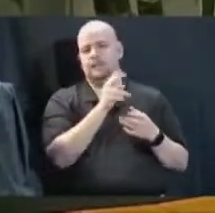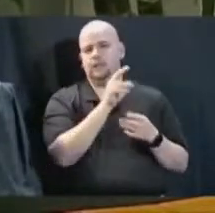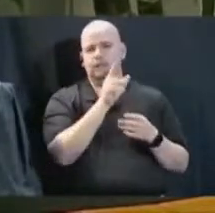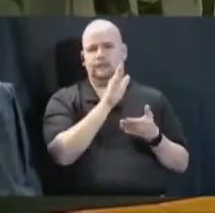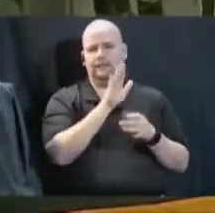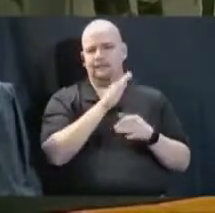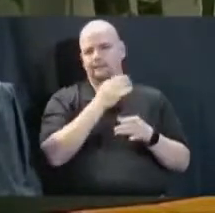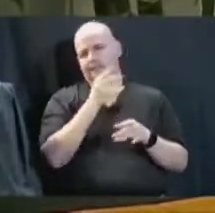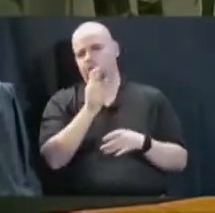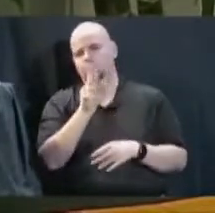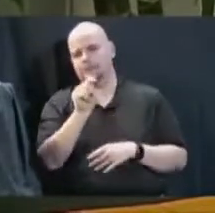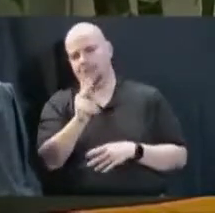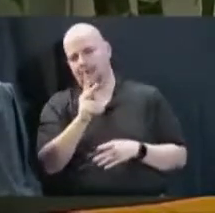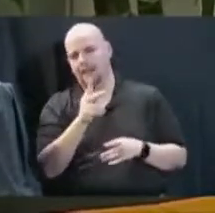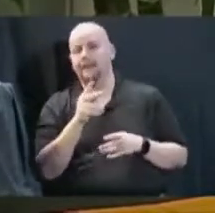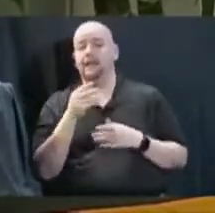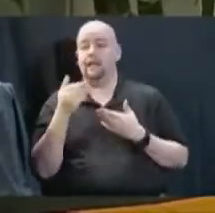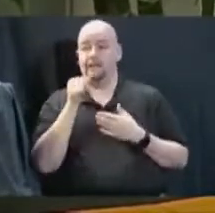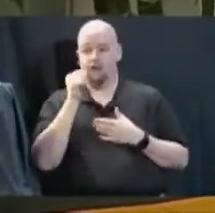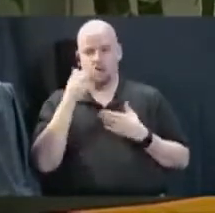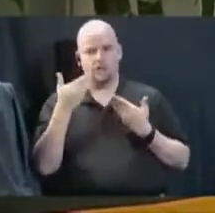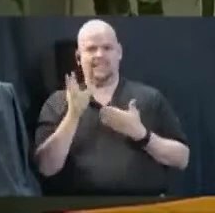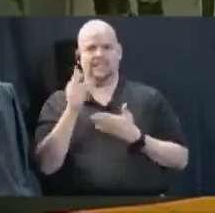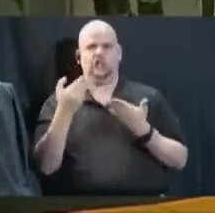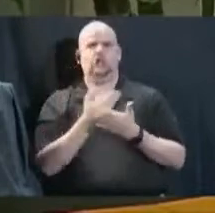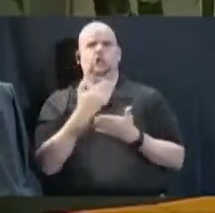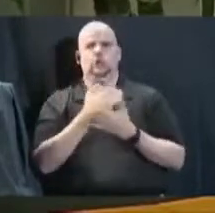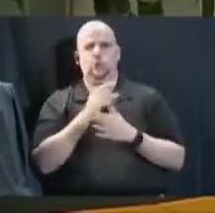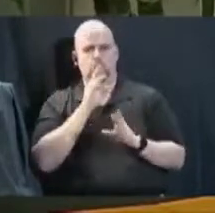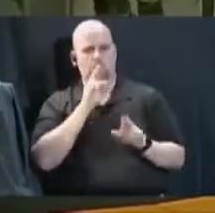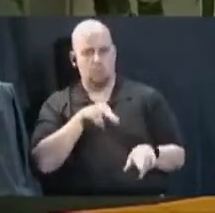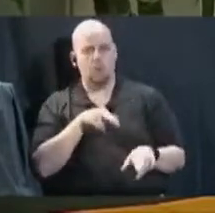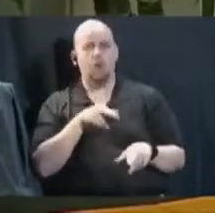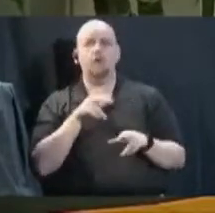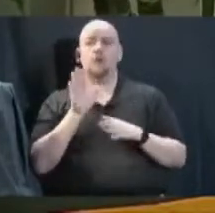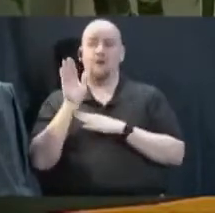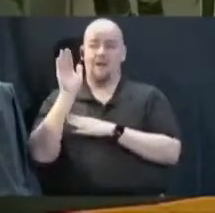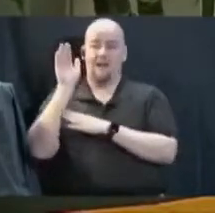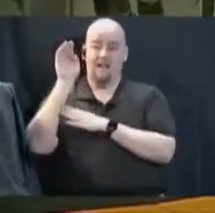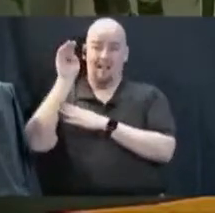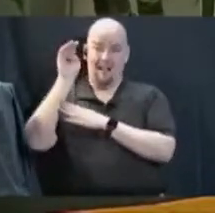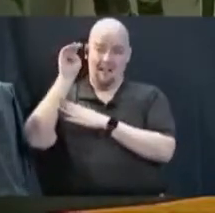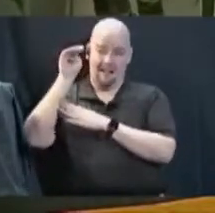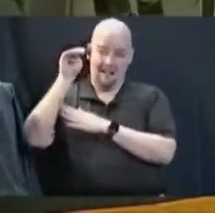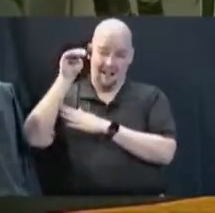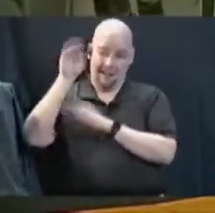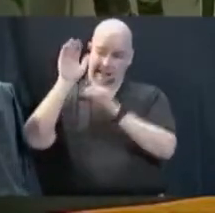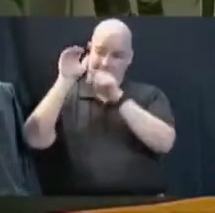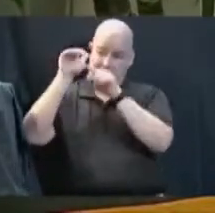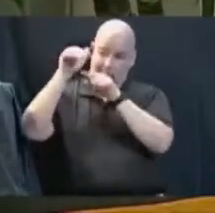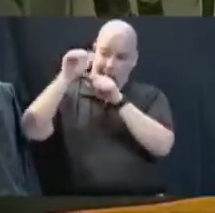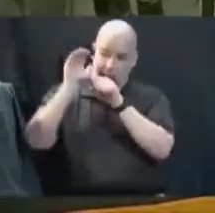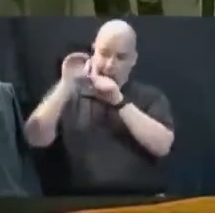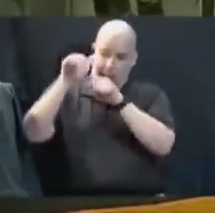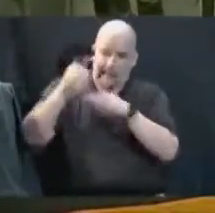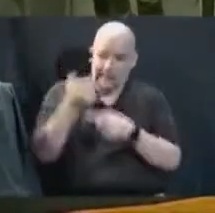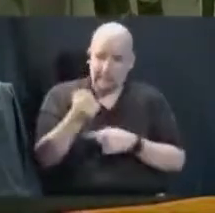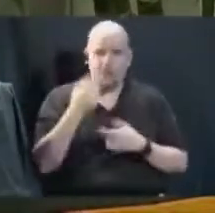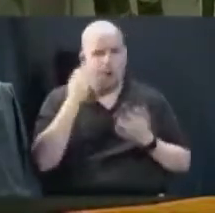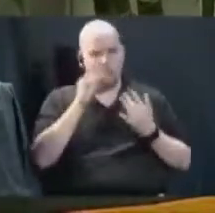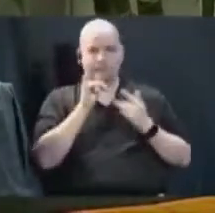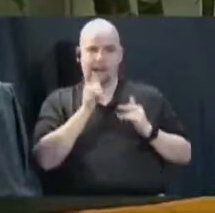6 new cases reported yesterday. So the curve's kind of been dropping. Hopefully that's true and not just avoiding testing,